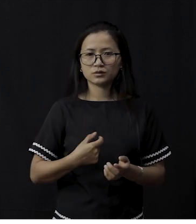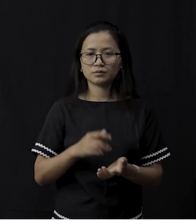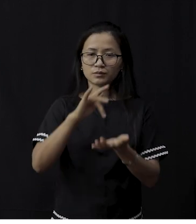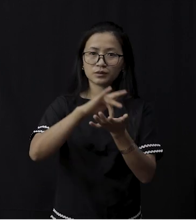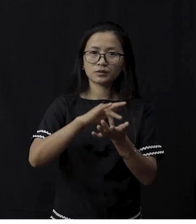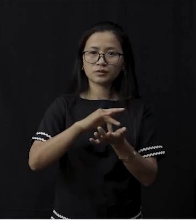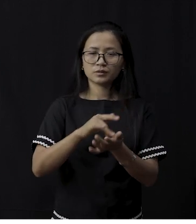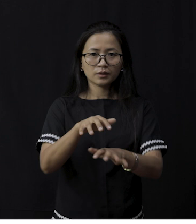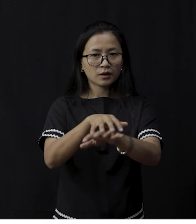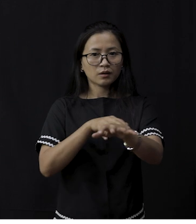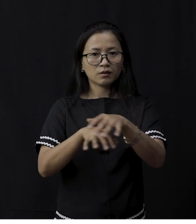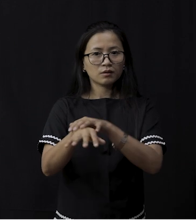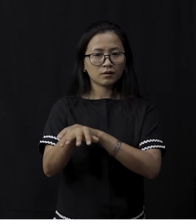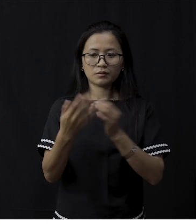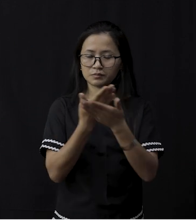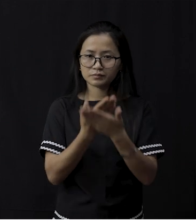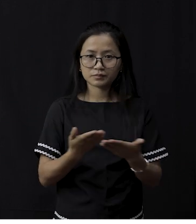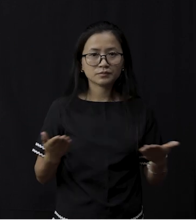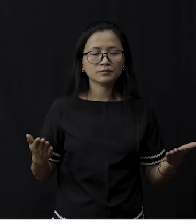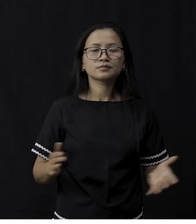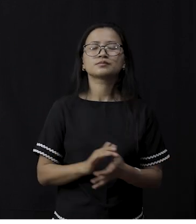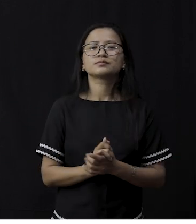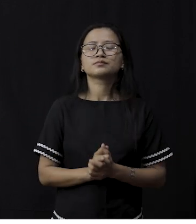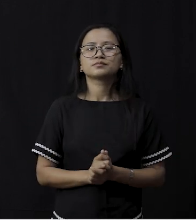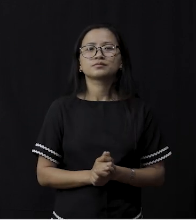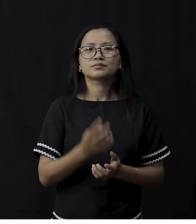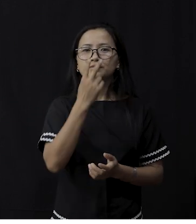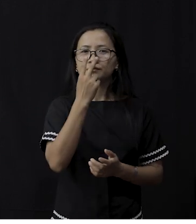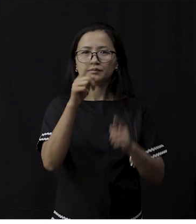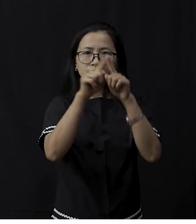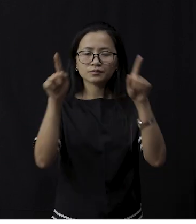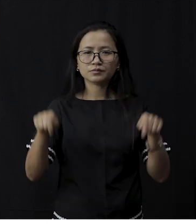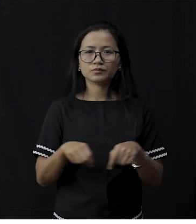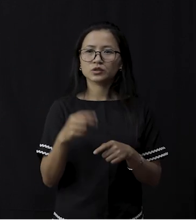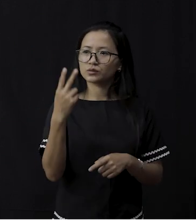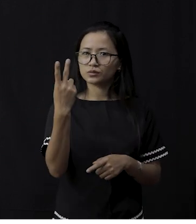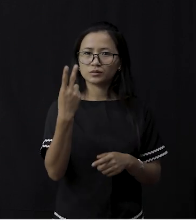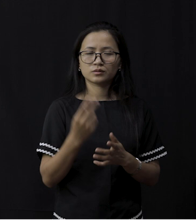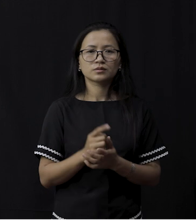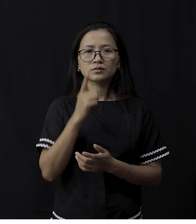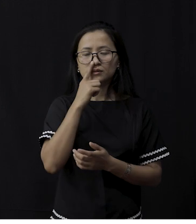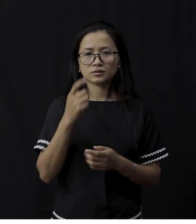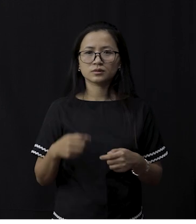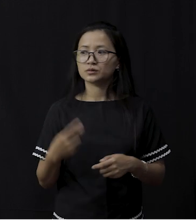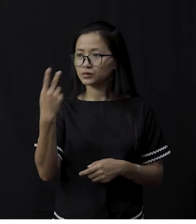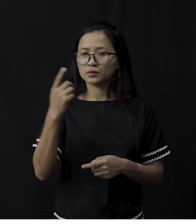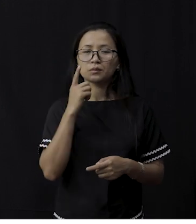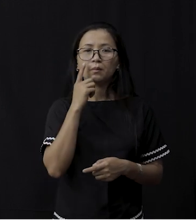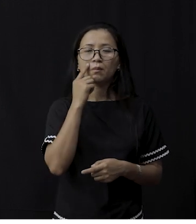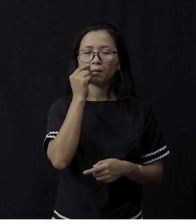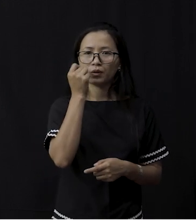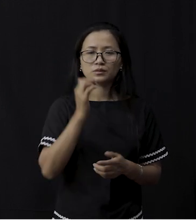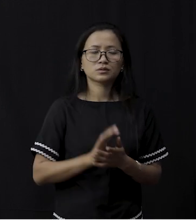place, animal or thing. So in this picture you can see two girls and a boy. Those are all person, those